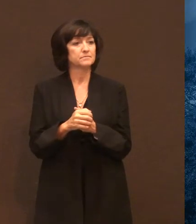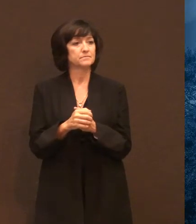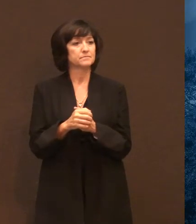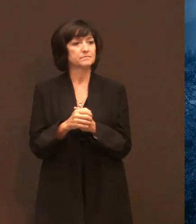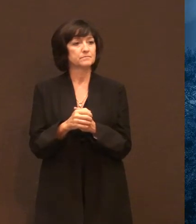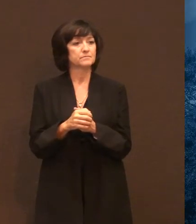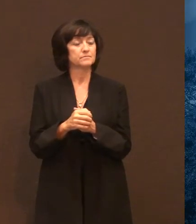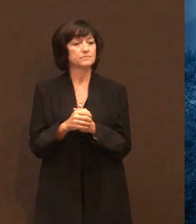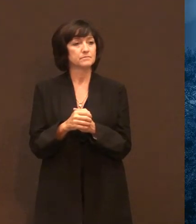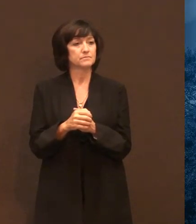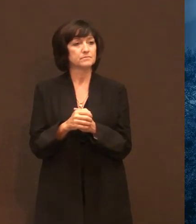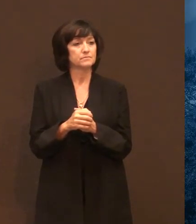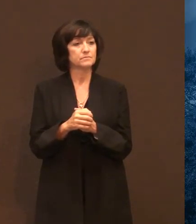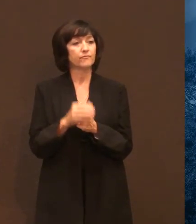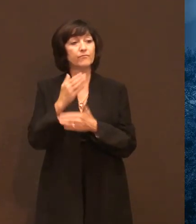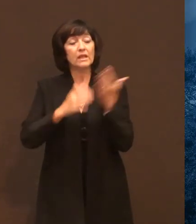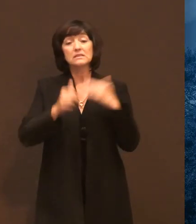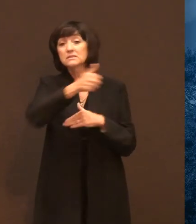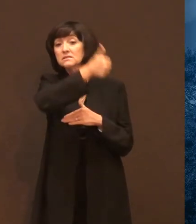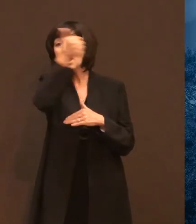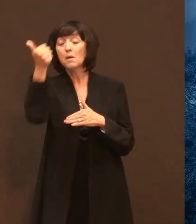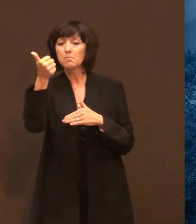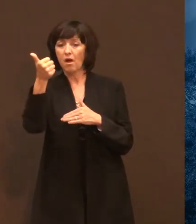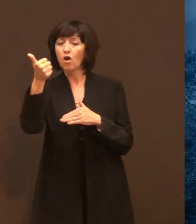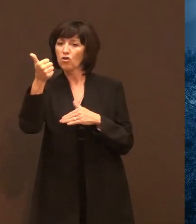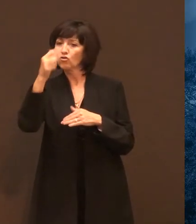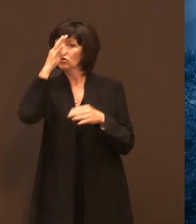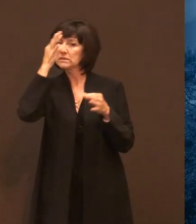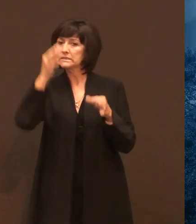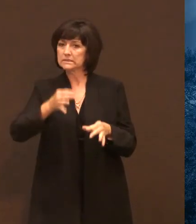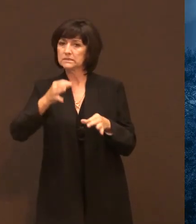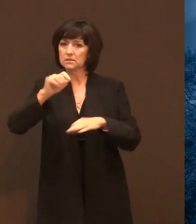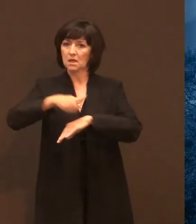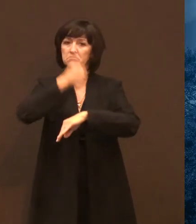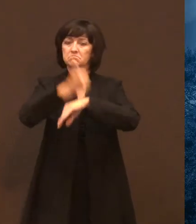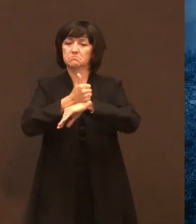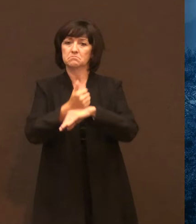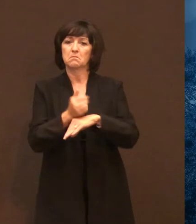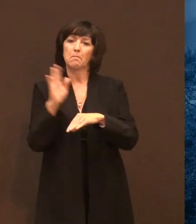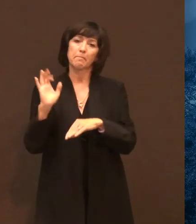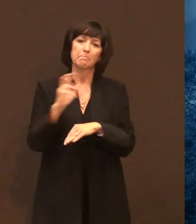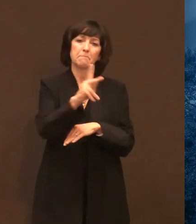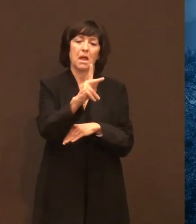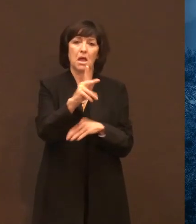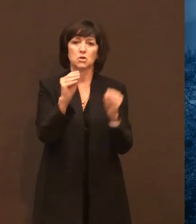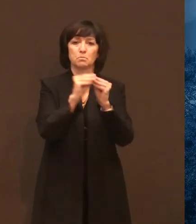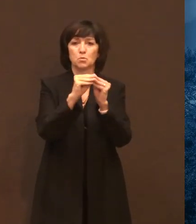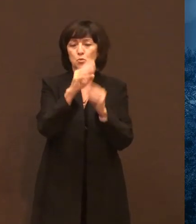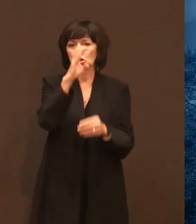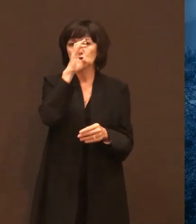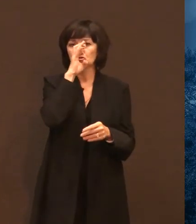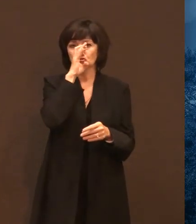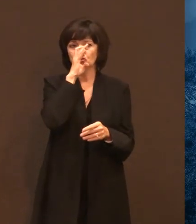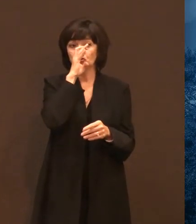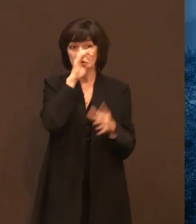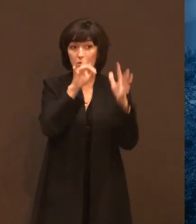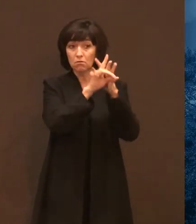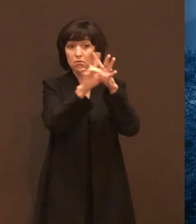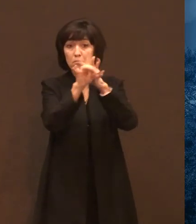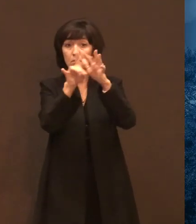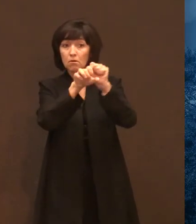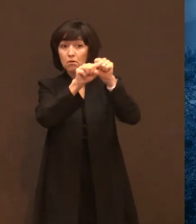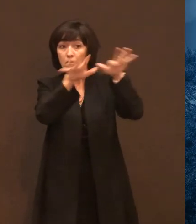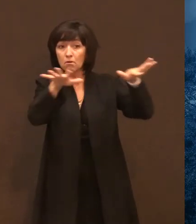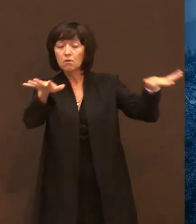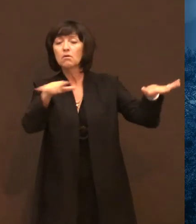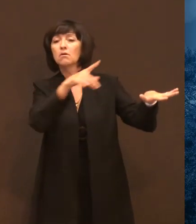had a spike in cases. You've had some trouble coordinating with Maryland on reopening beaches. Are you concerned about the outbreak in their state, and are you